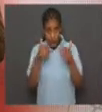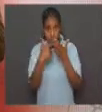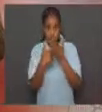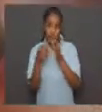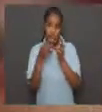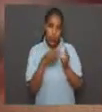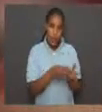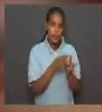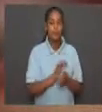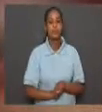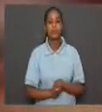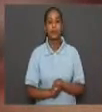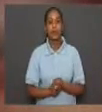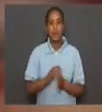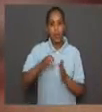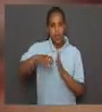way.